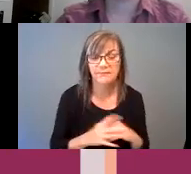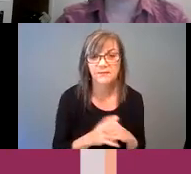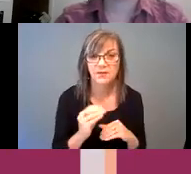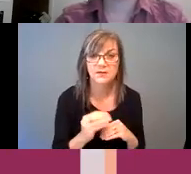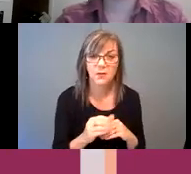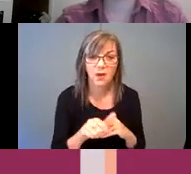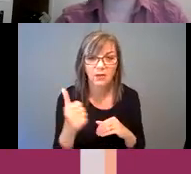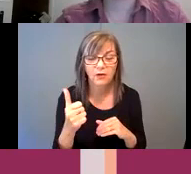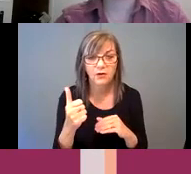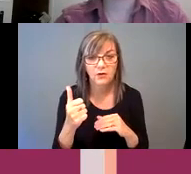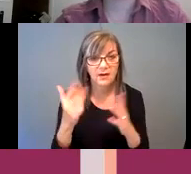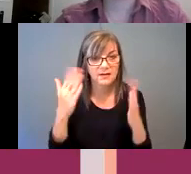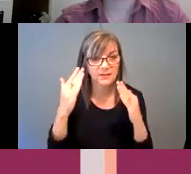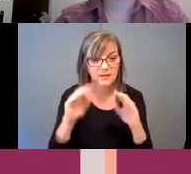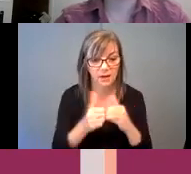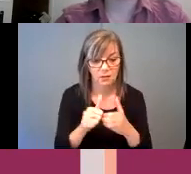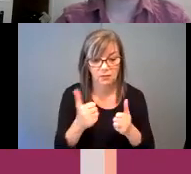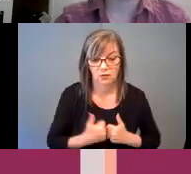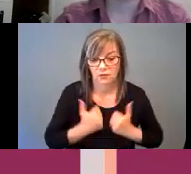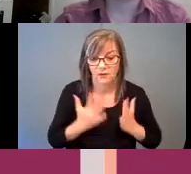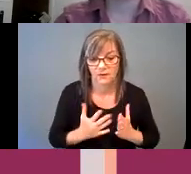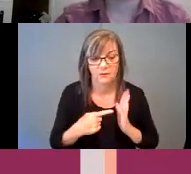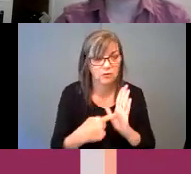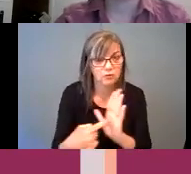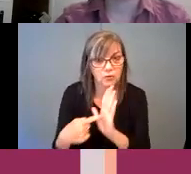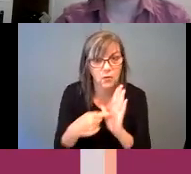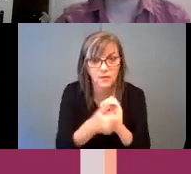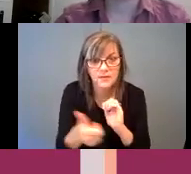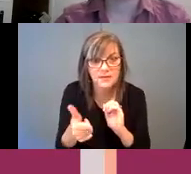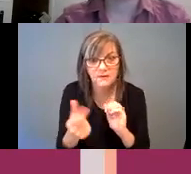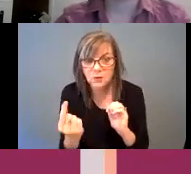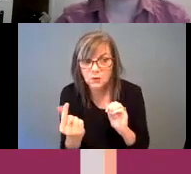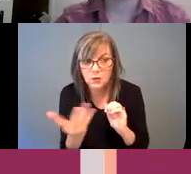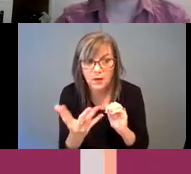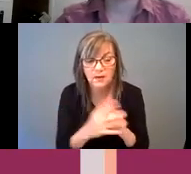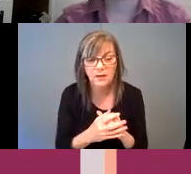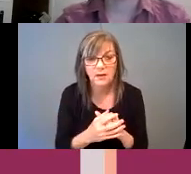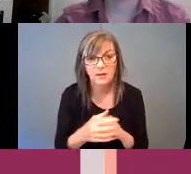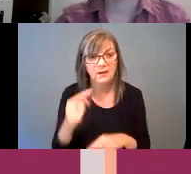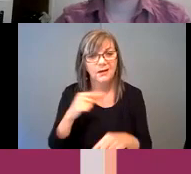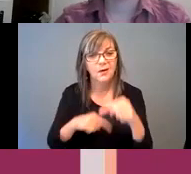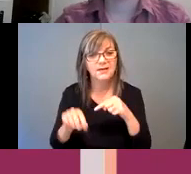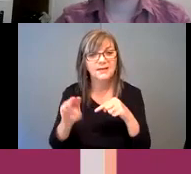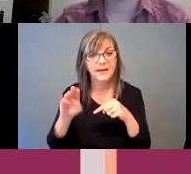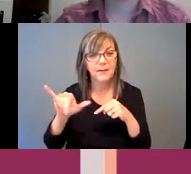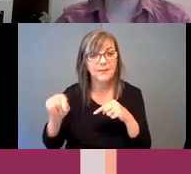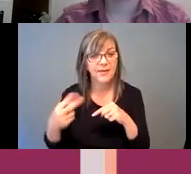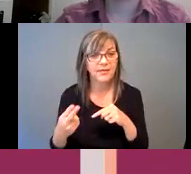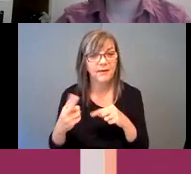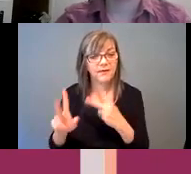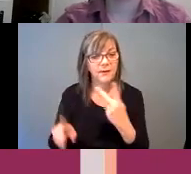spaces of how survivors should be presenting themselves, kind of going back to that myth of the model or the perfect